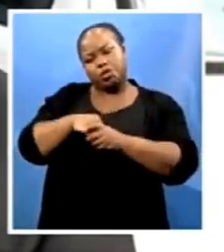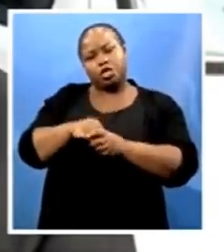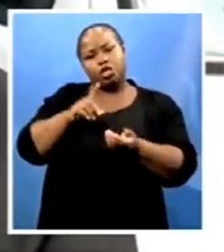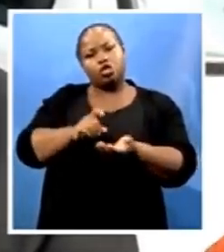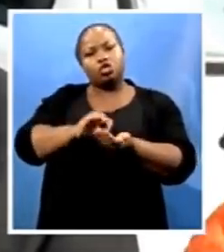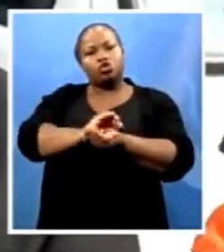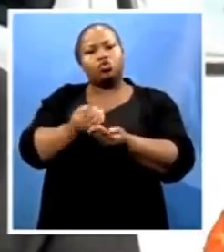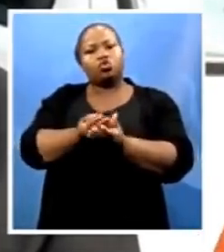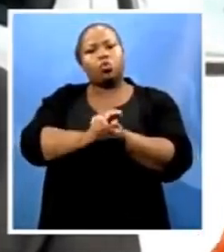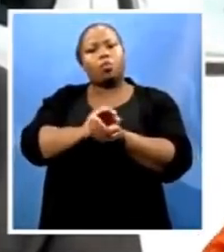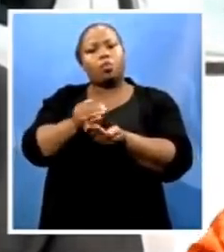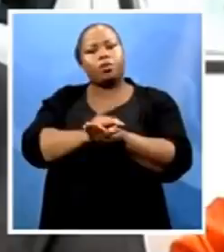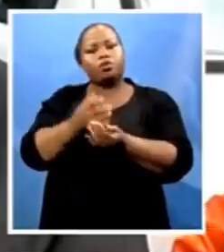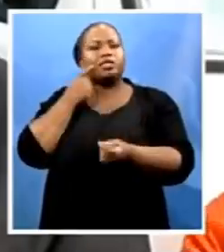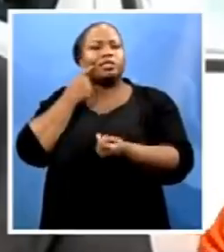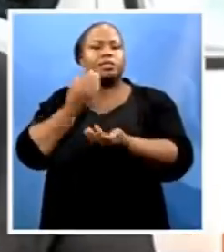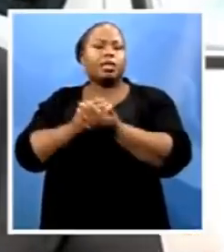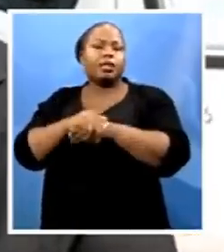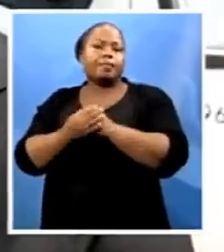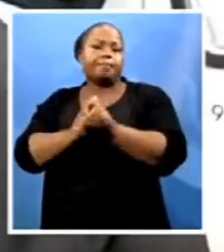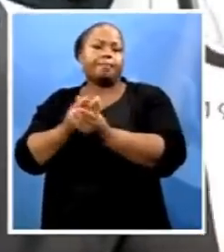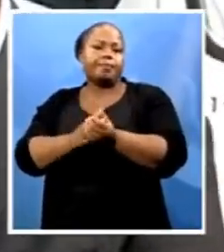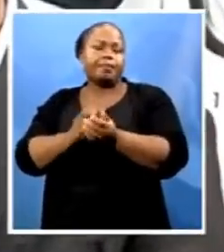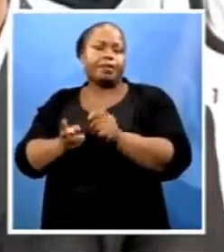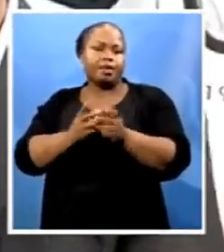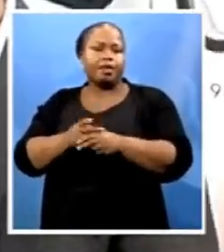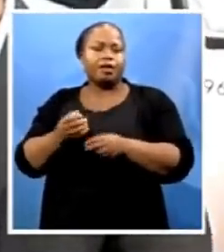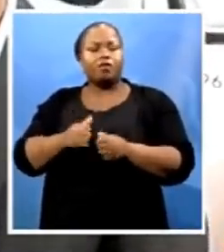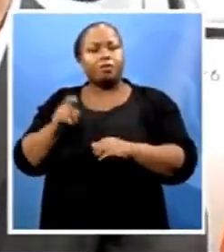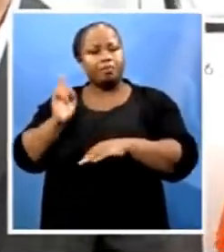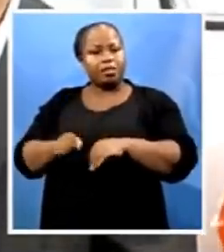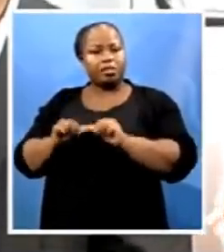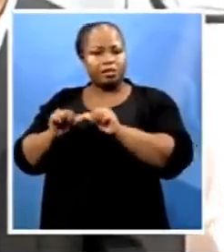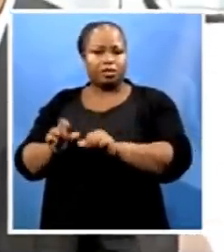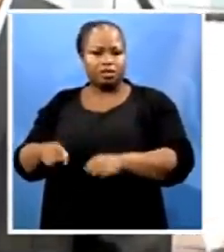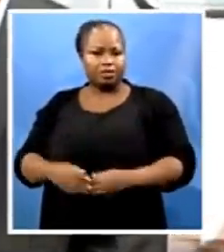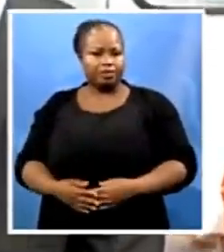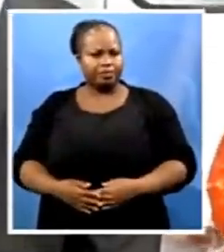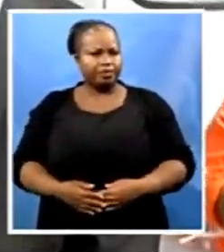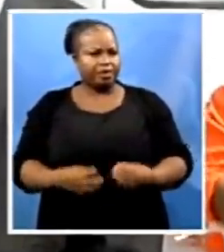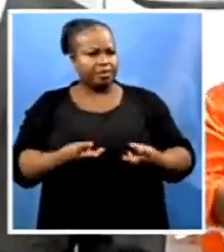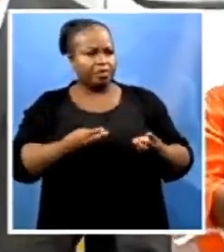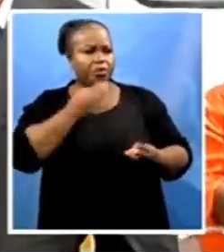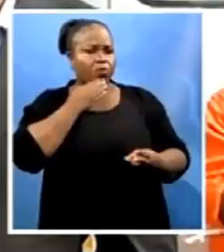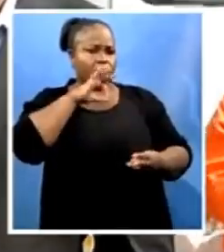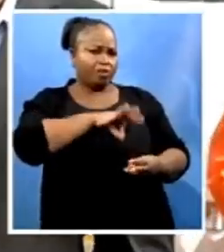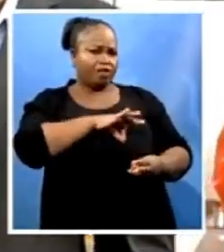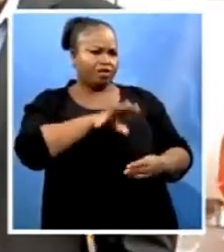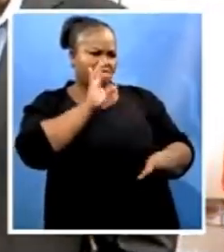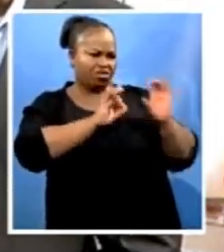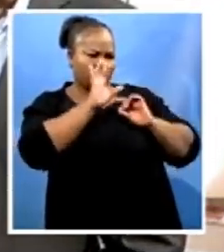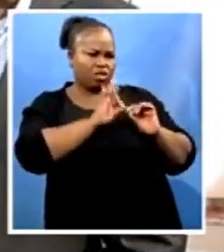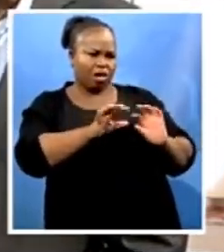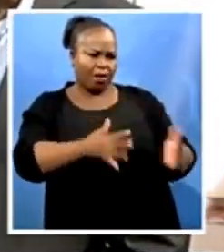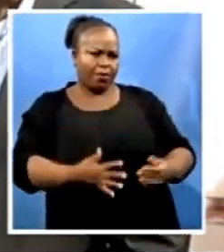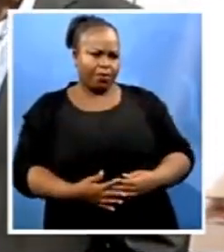and keep hygiene levels at a high level. How are the recipients selected? Well, there are various